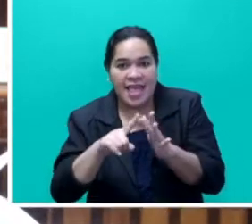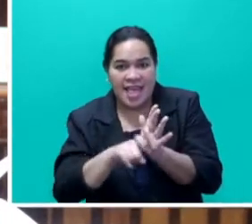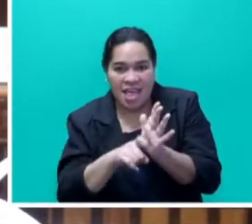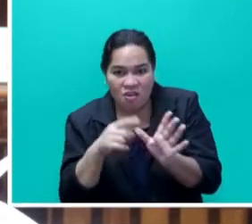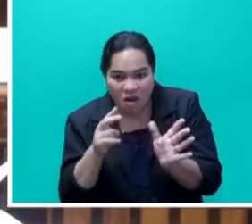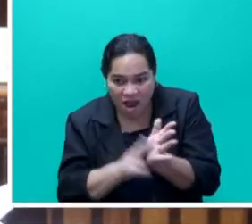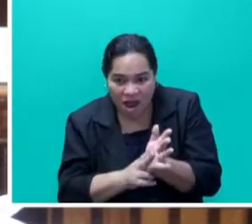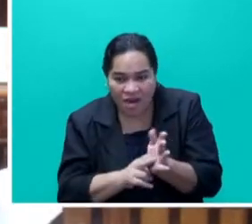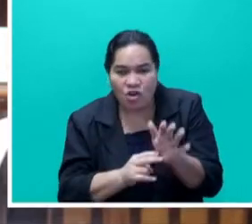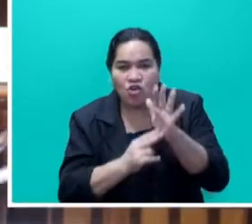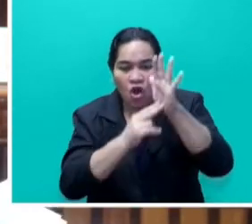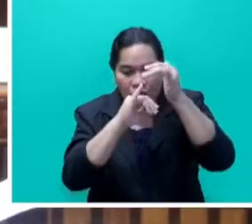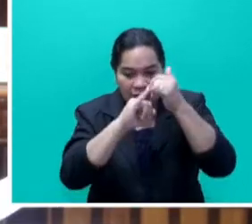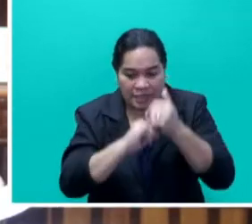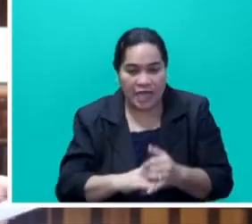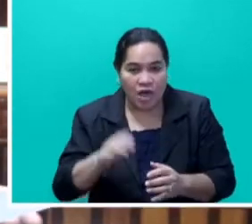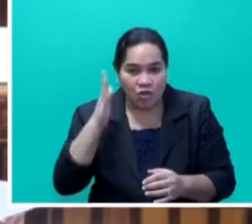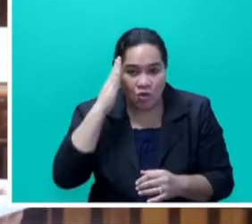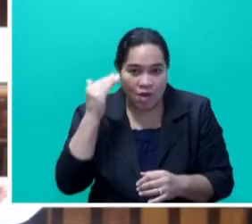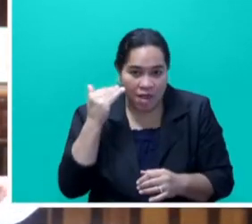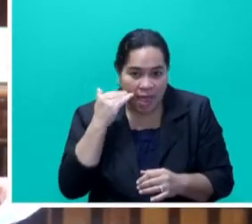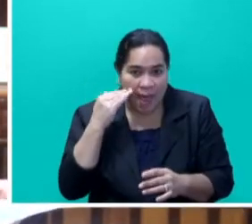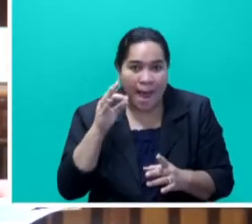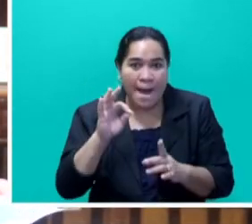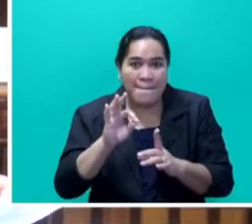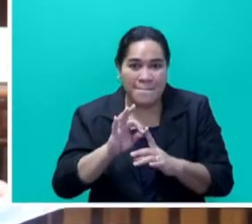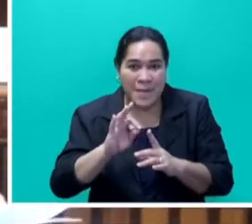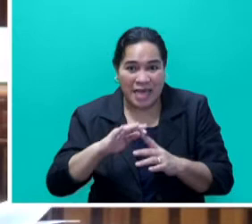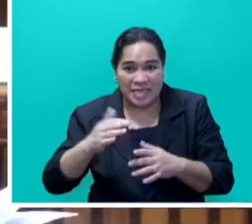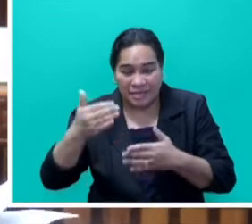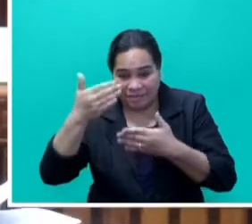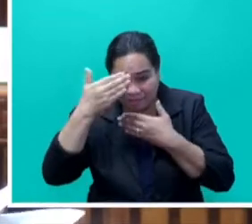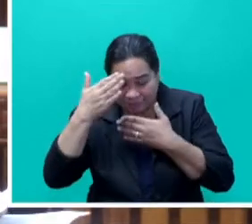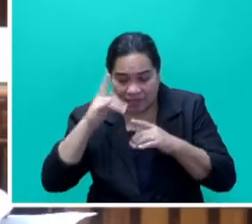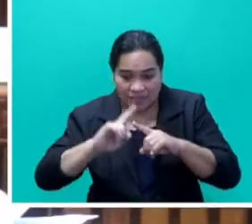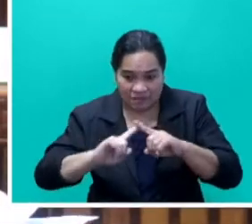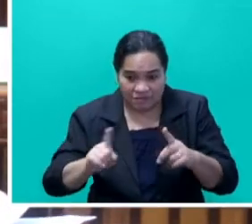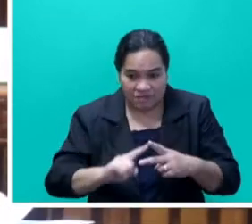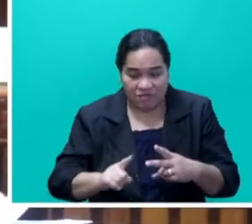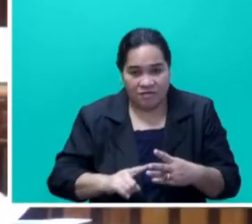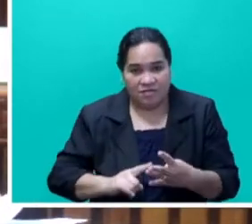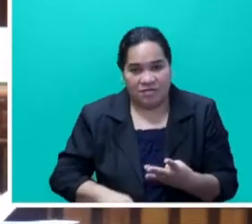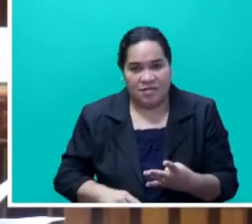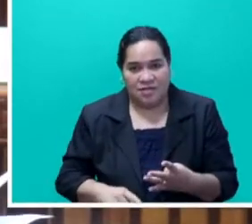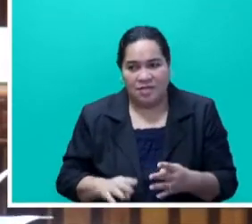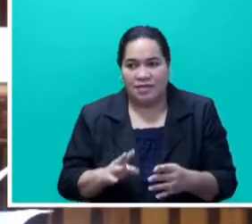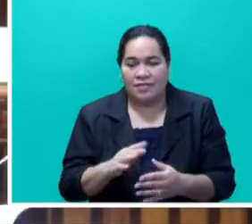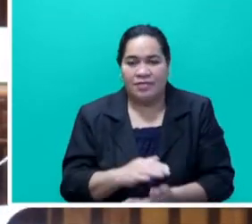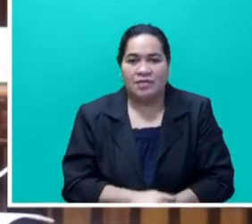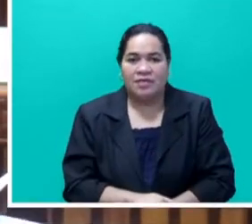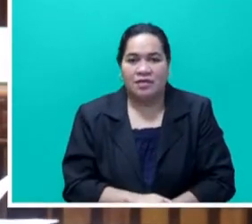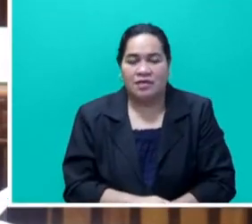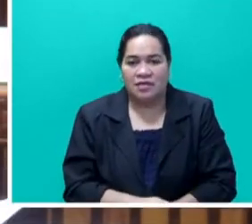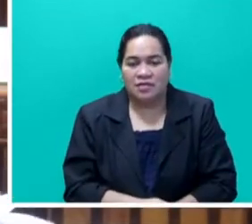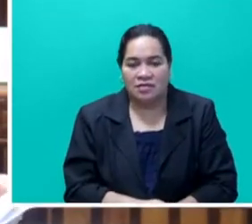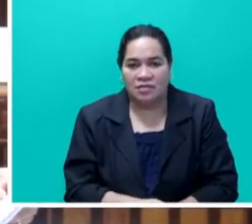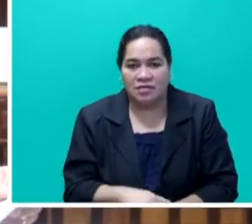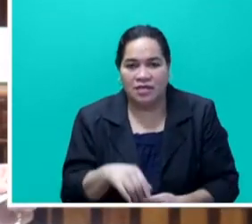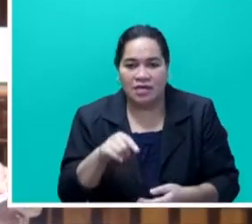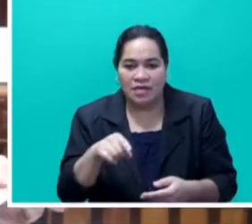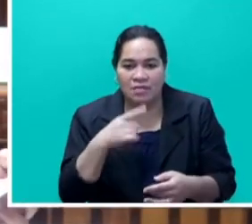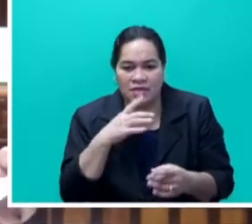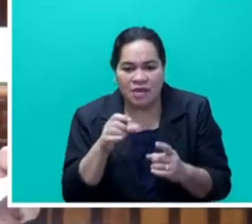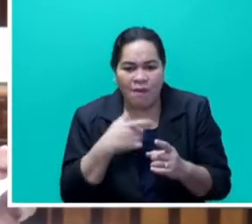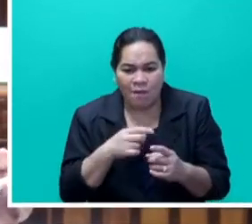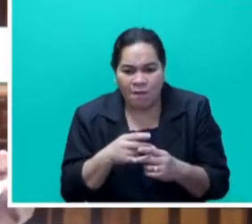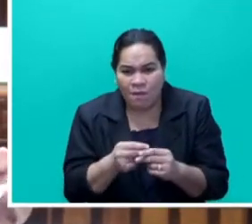South Korea, Pakistan, Syria and Turkey are also major hemp producing countries. A report on cultivation of hemp